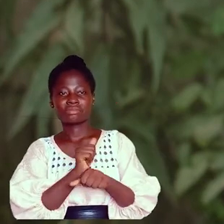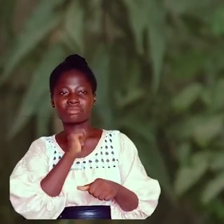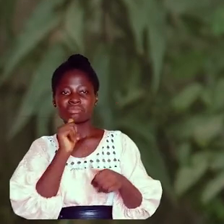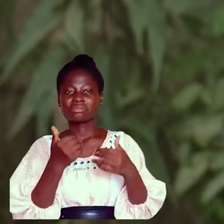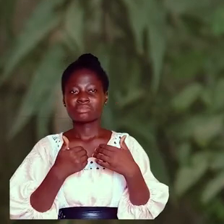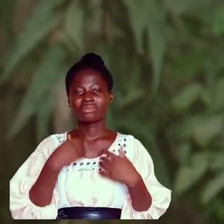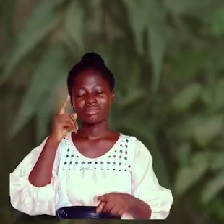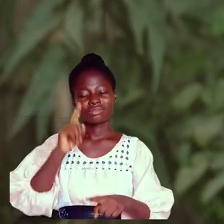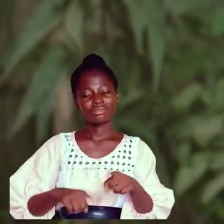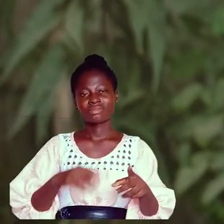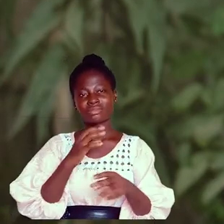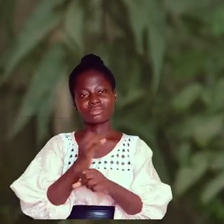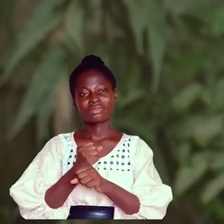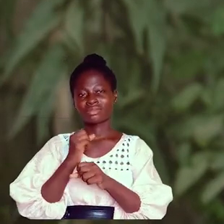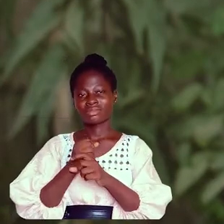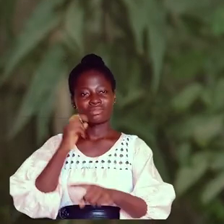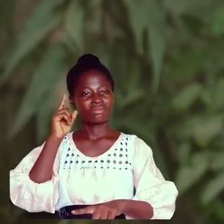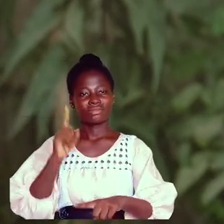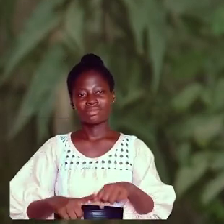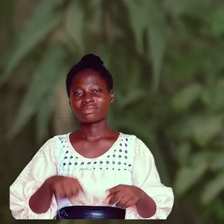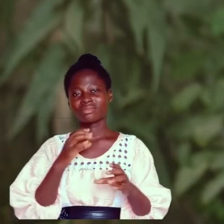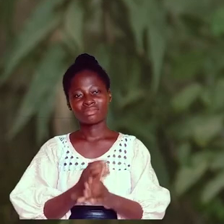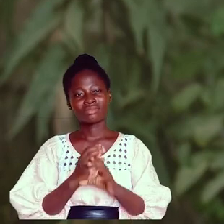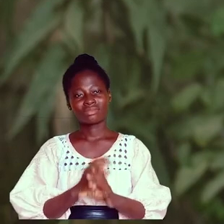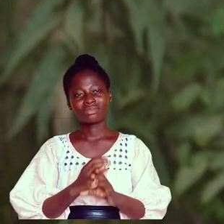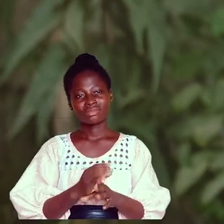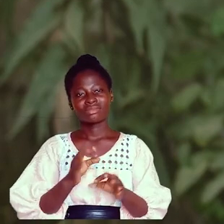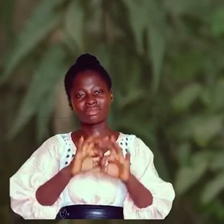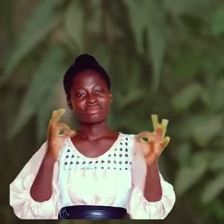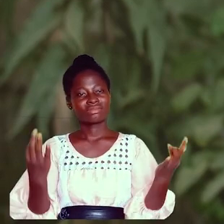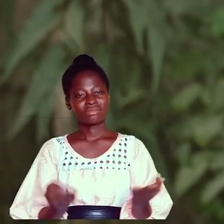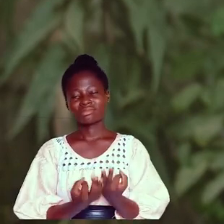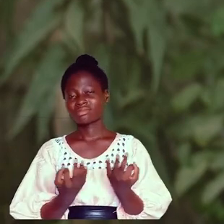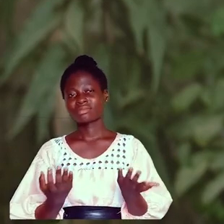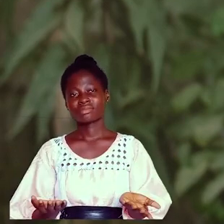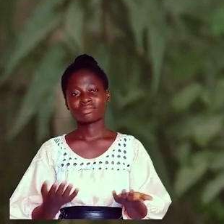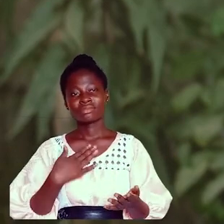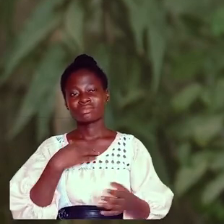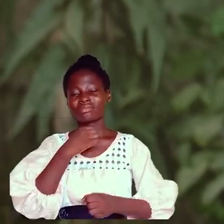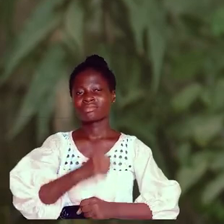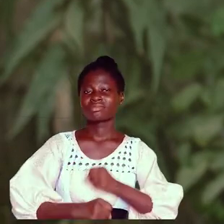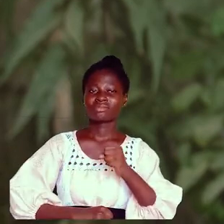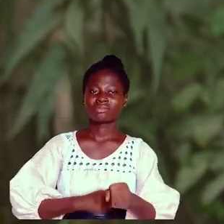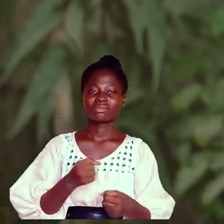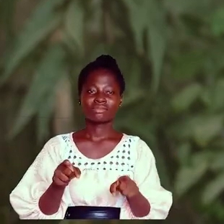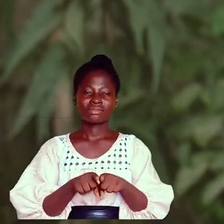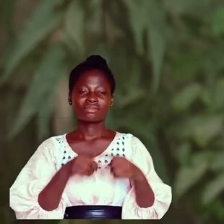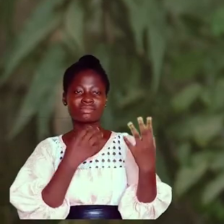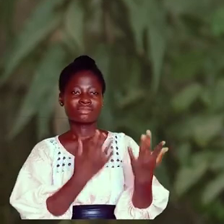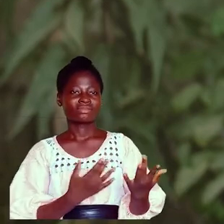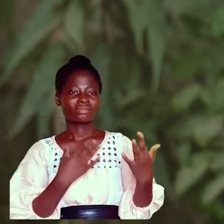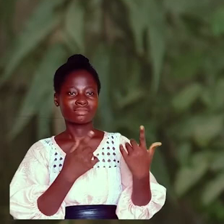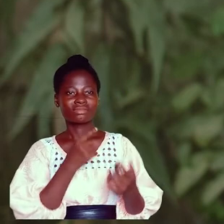I can't get a job? I will not be able to take care of myself, my family. I'll be suffering while